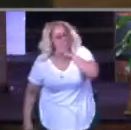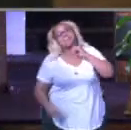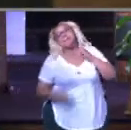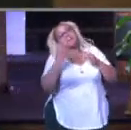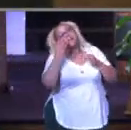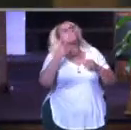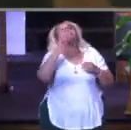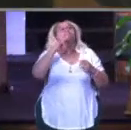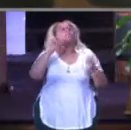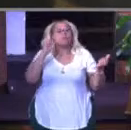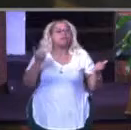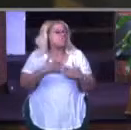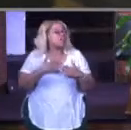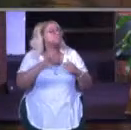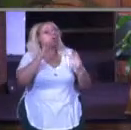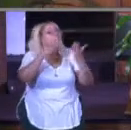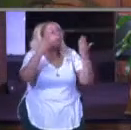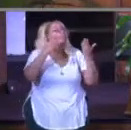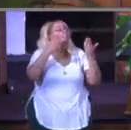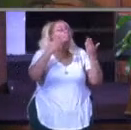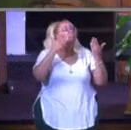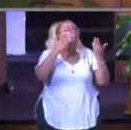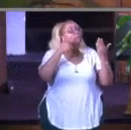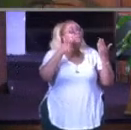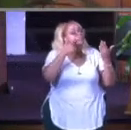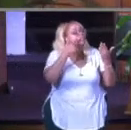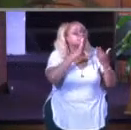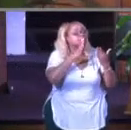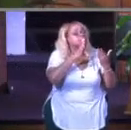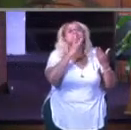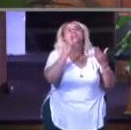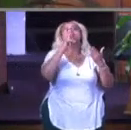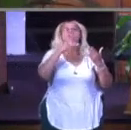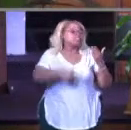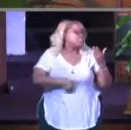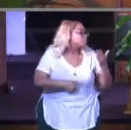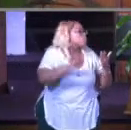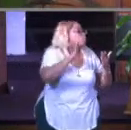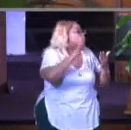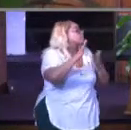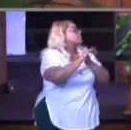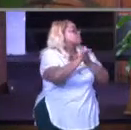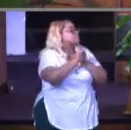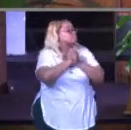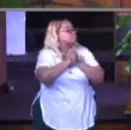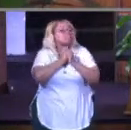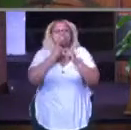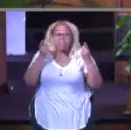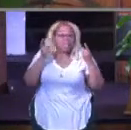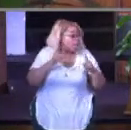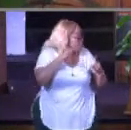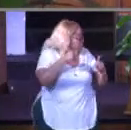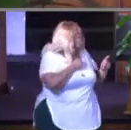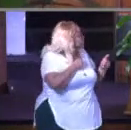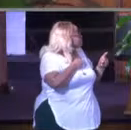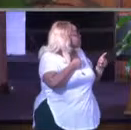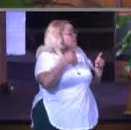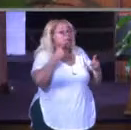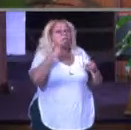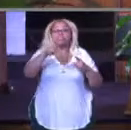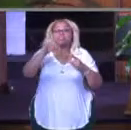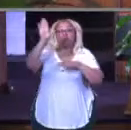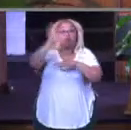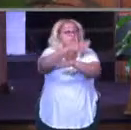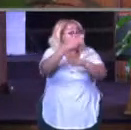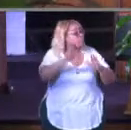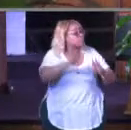God said, don't be afraid. Just open your mouth and out of your belly. That's how it happened for me. I was in the